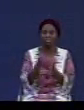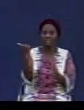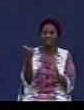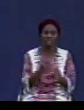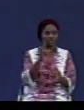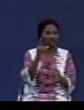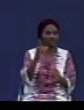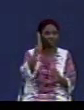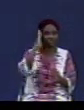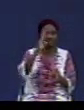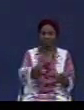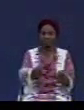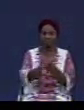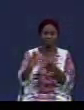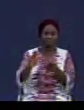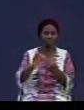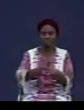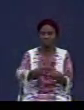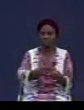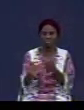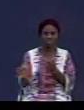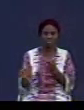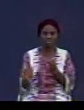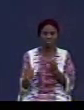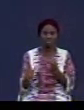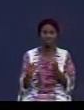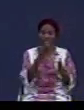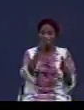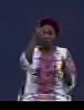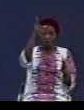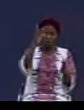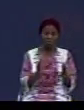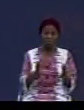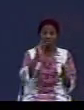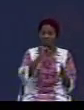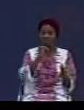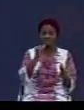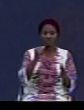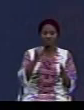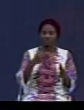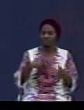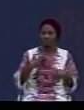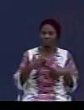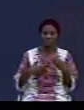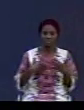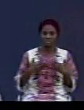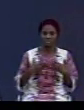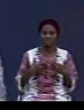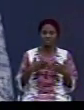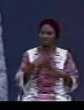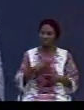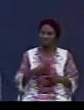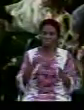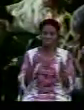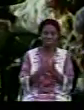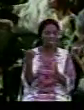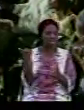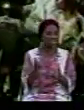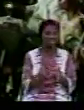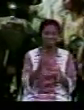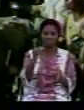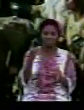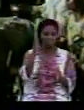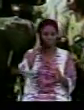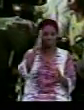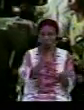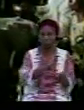perish. God is not willing that any should perish. I will not perish.